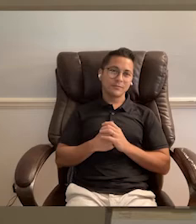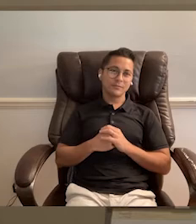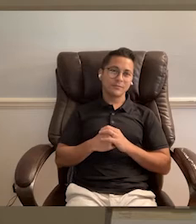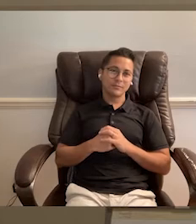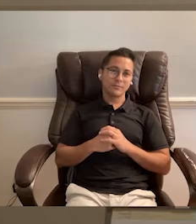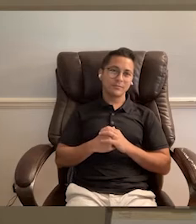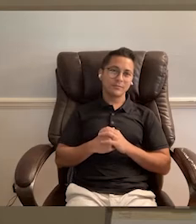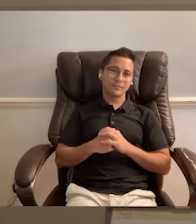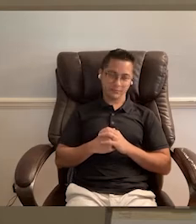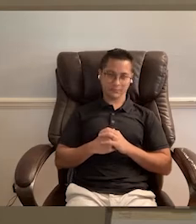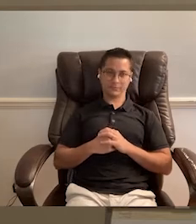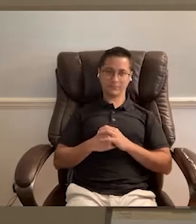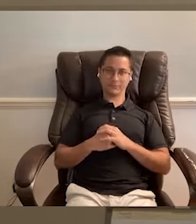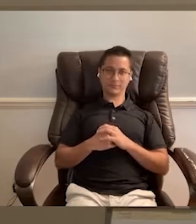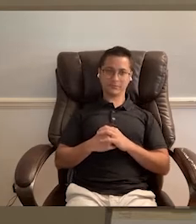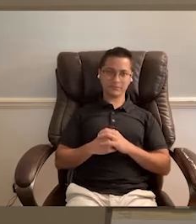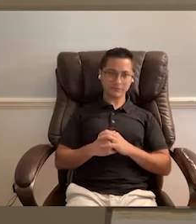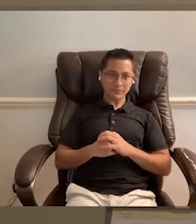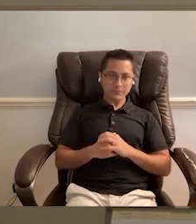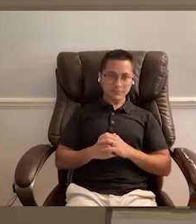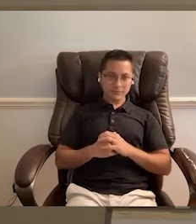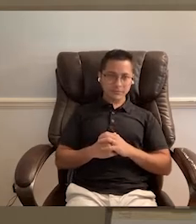you just send this guy to go grab it for you.